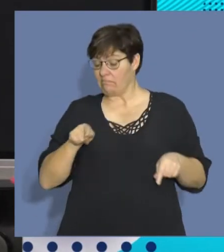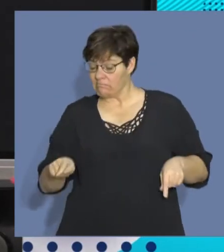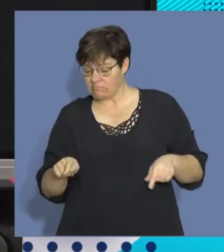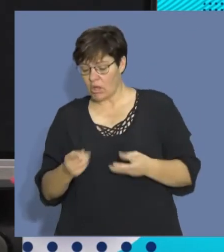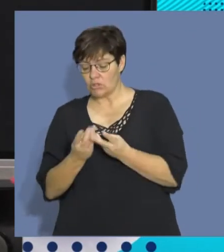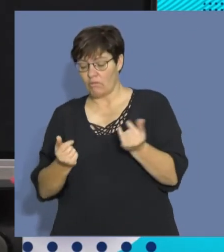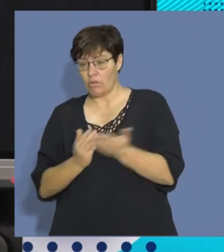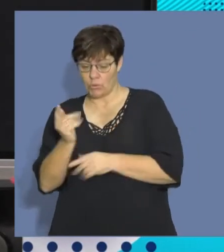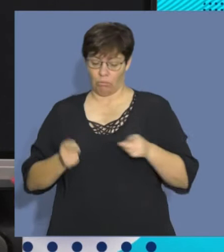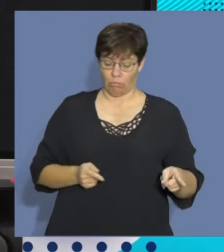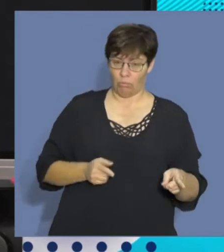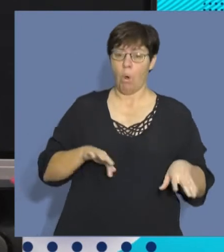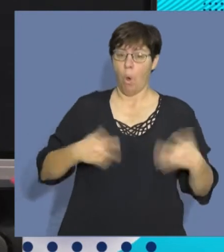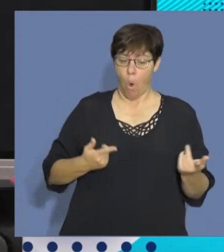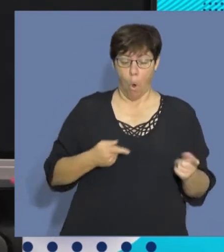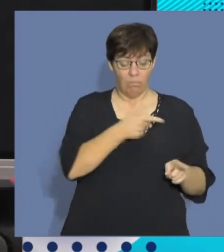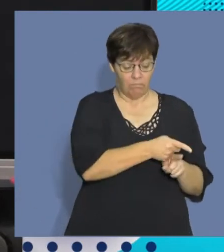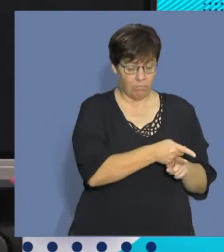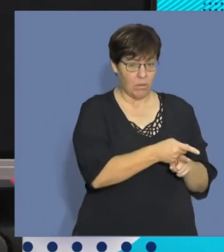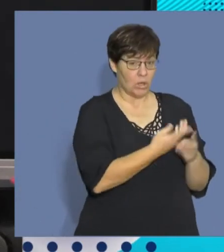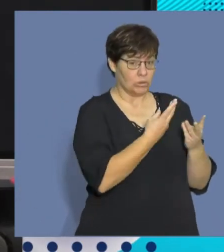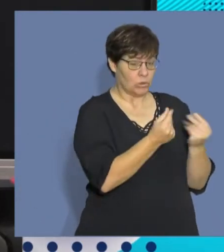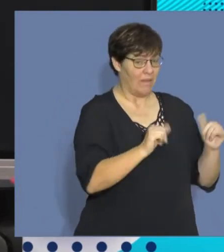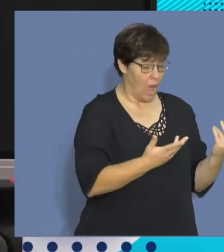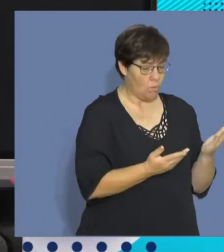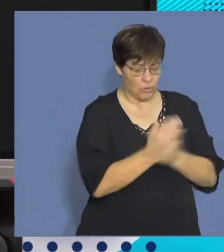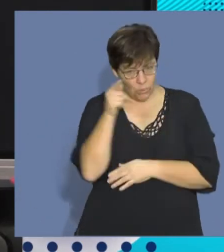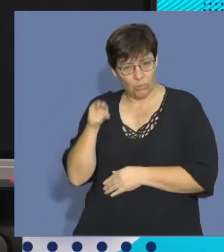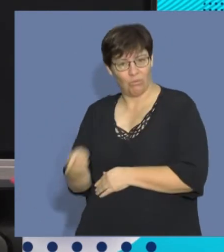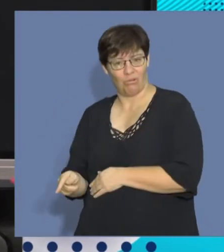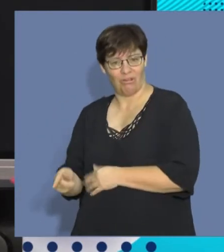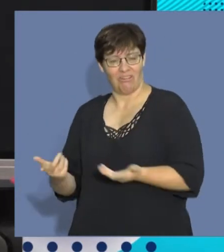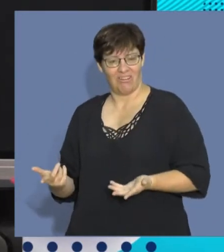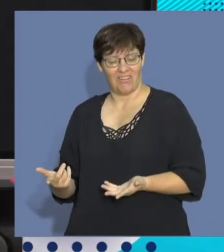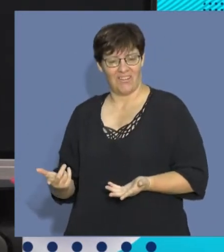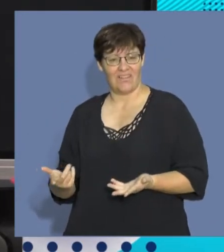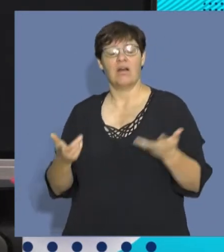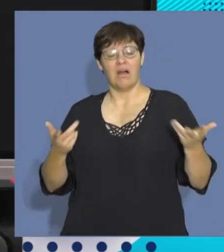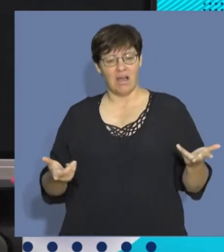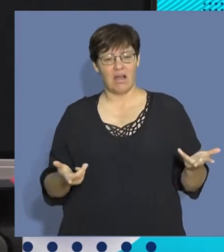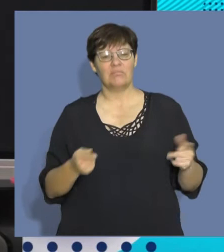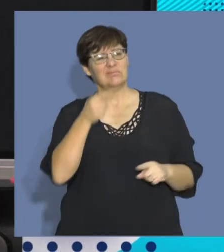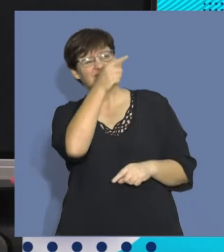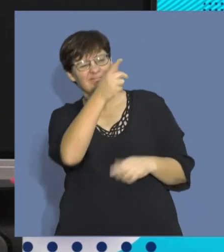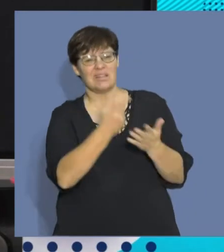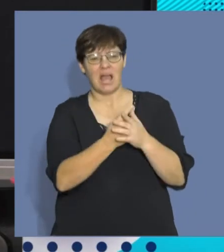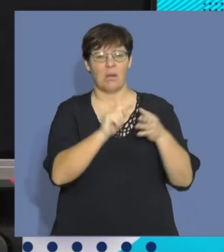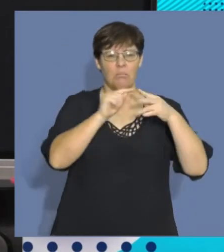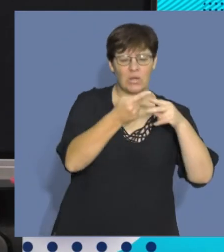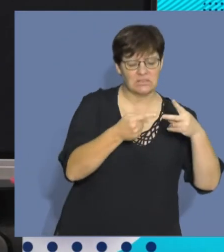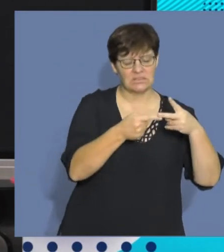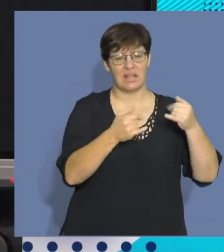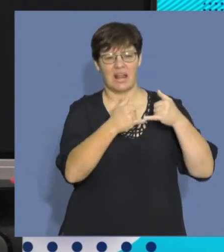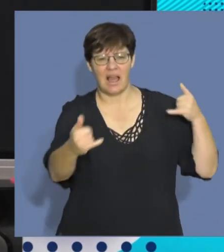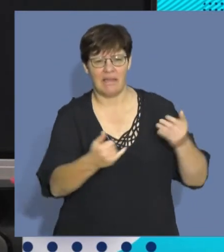geometrically, or we can solve geometric problems algebraically. Analytical geometry is pretty much just points, lines,